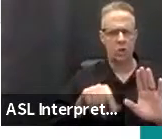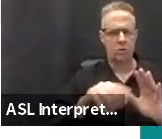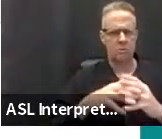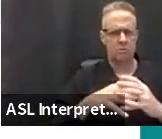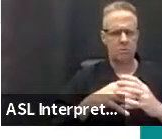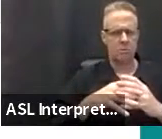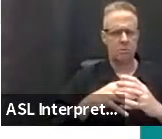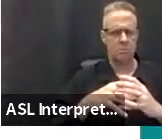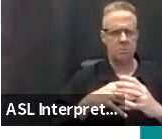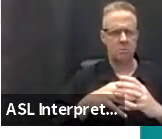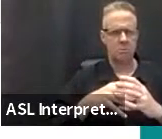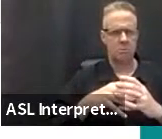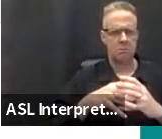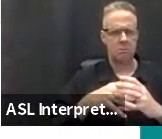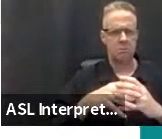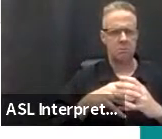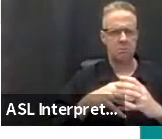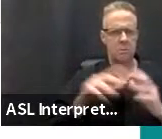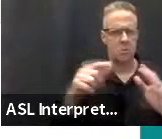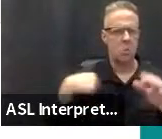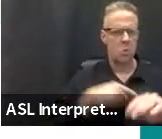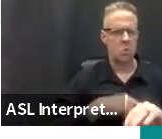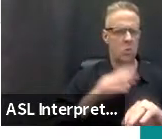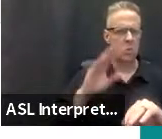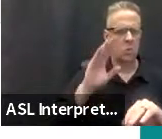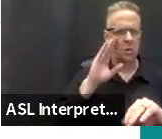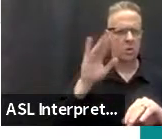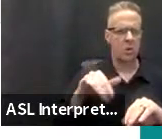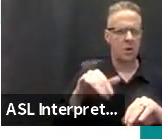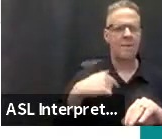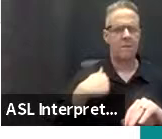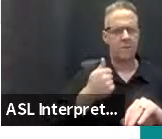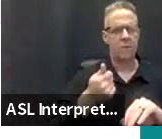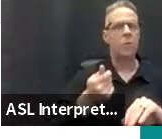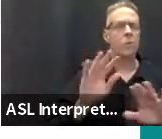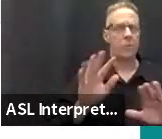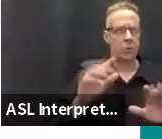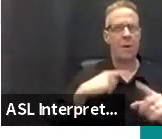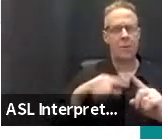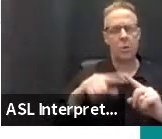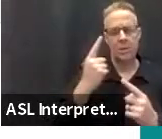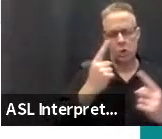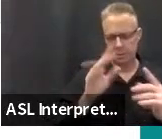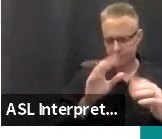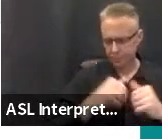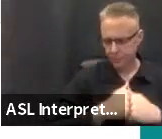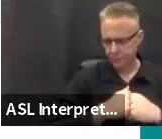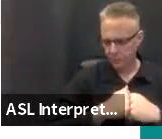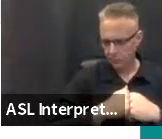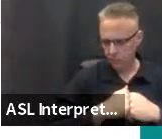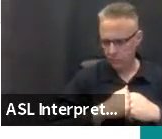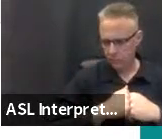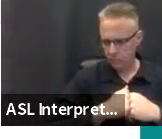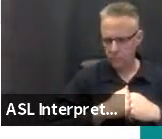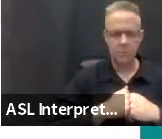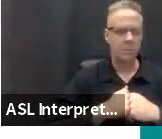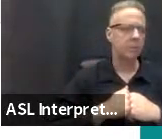that we know that there's a couple things we have to consider.